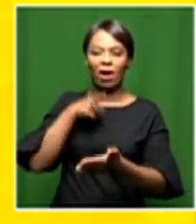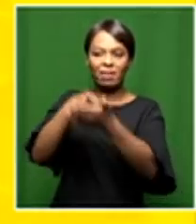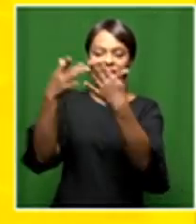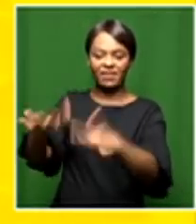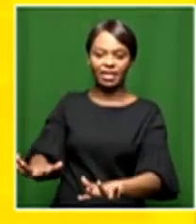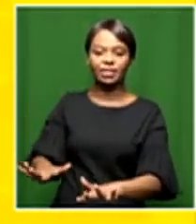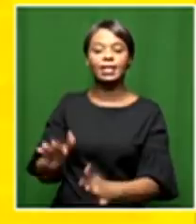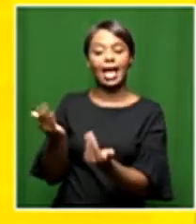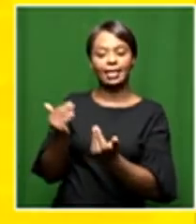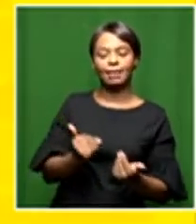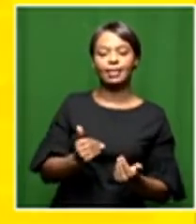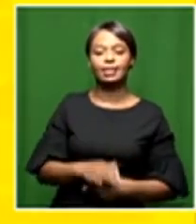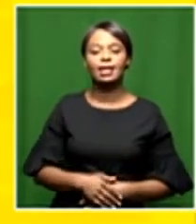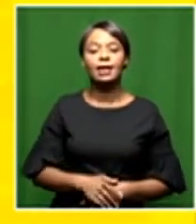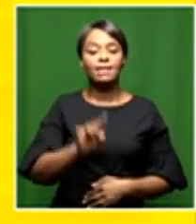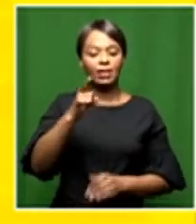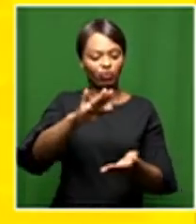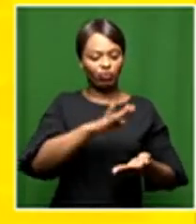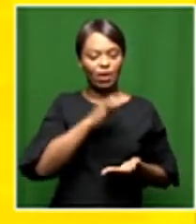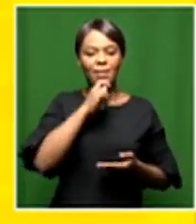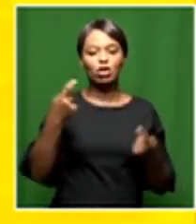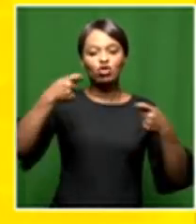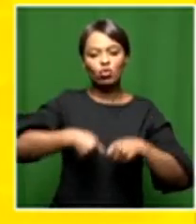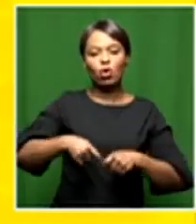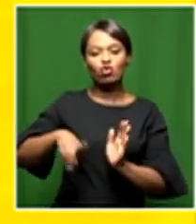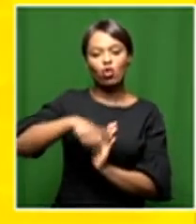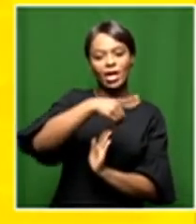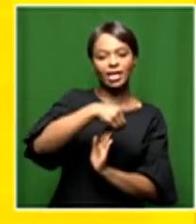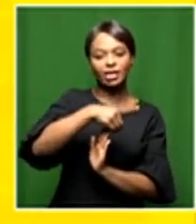as a country. This first batch is a donation from the Chinese government.